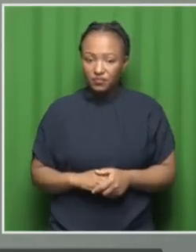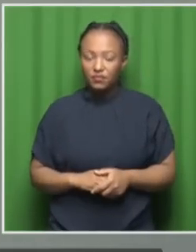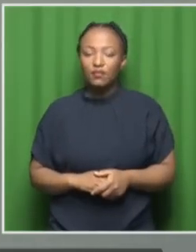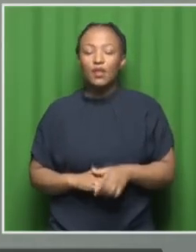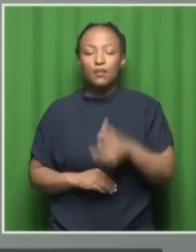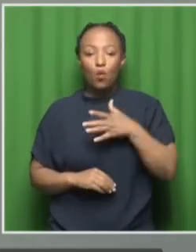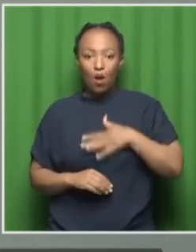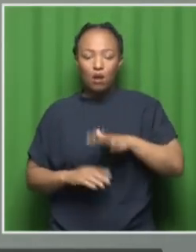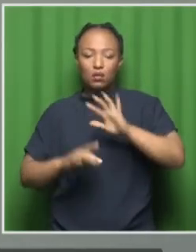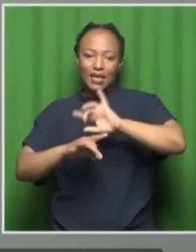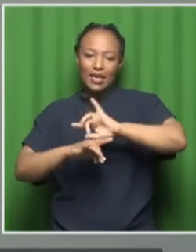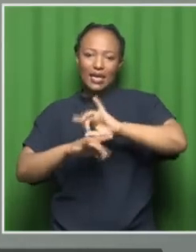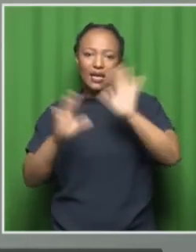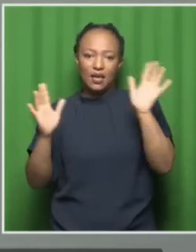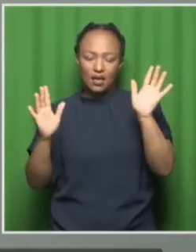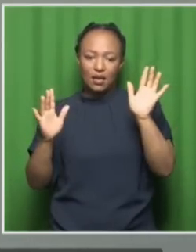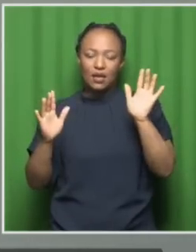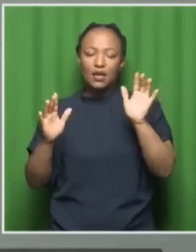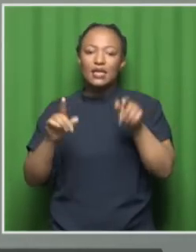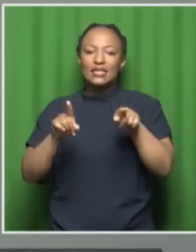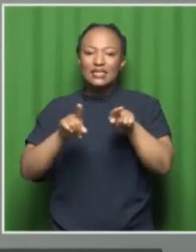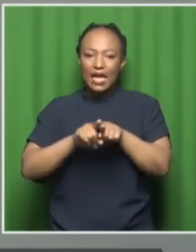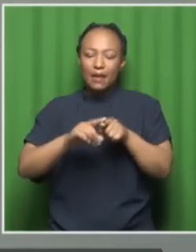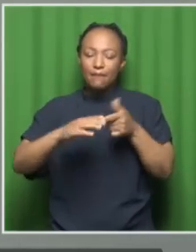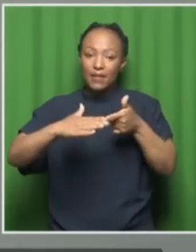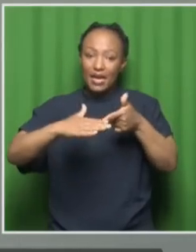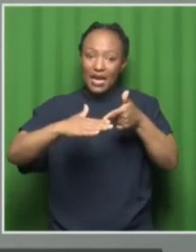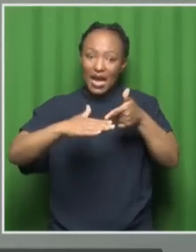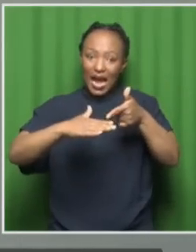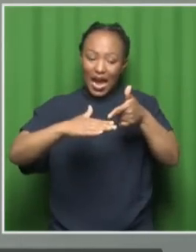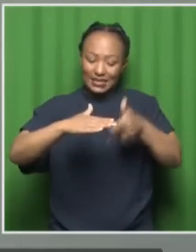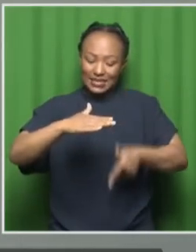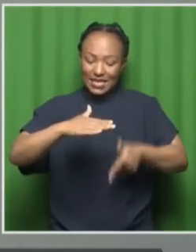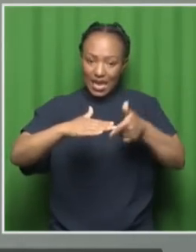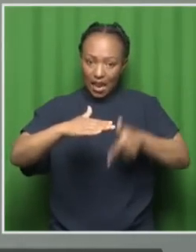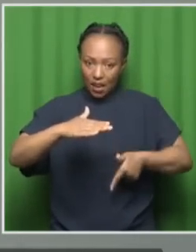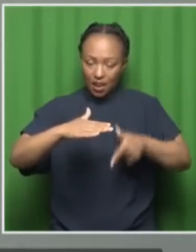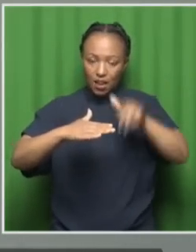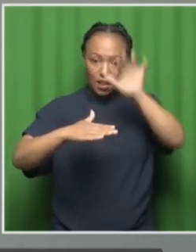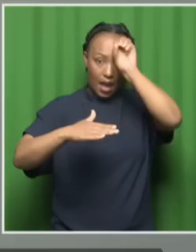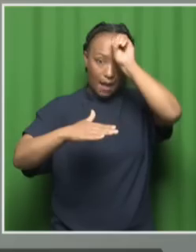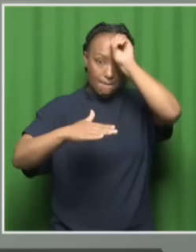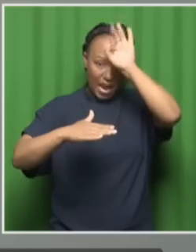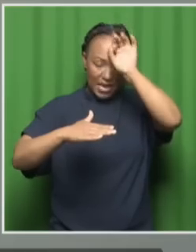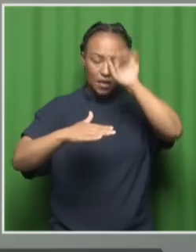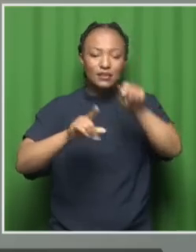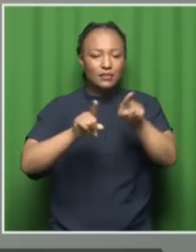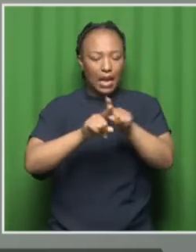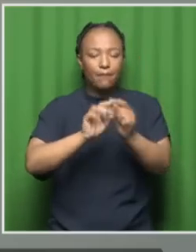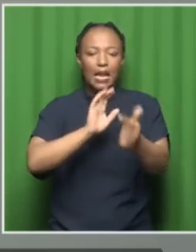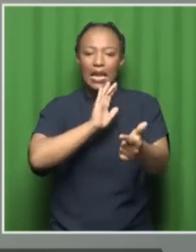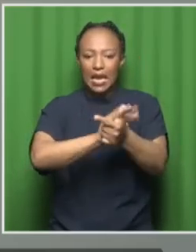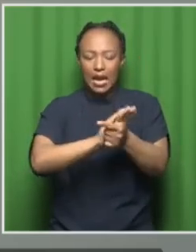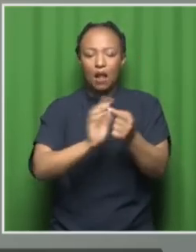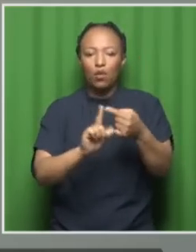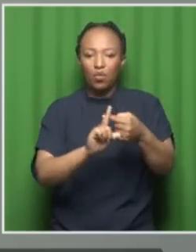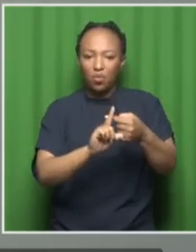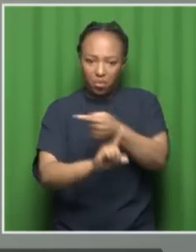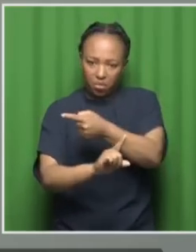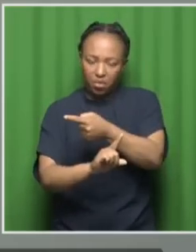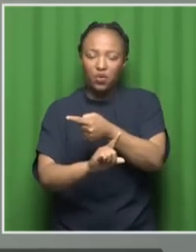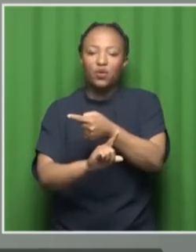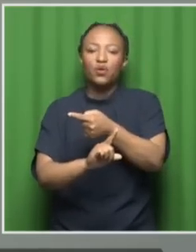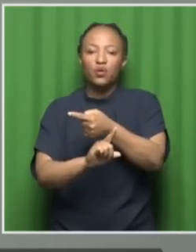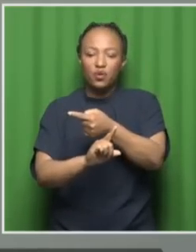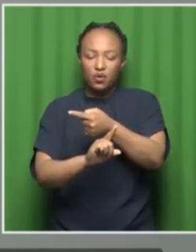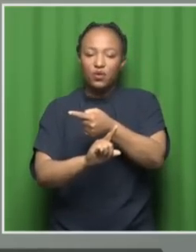artisanal mining is illegal, but we need to distinguish between crimes. So there's a narrative